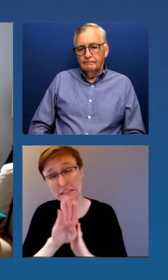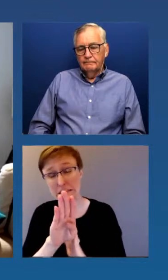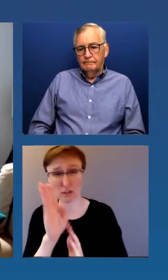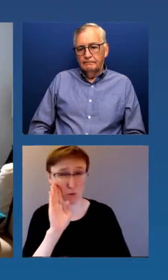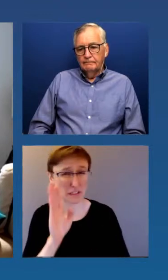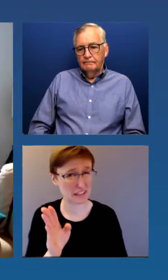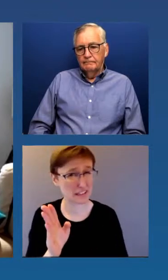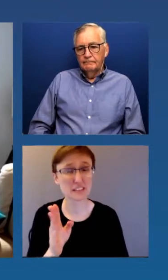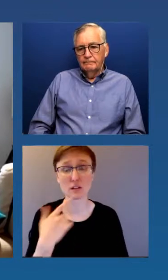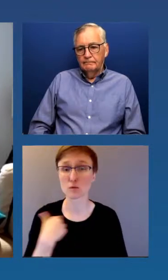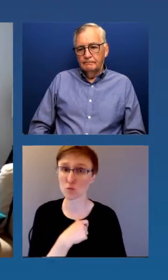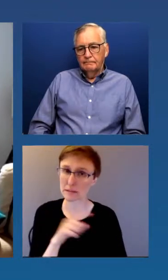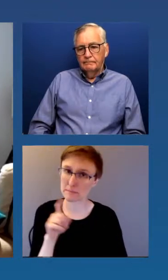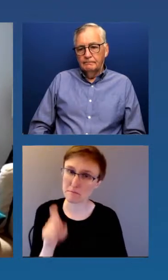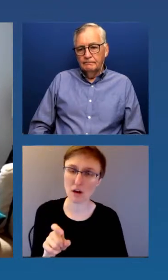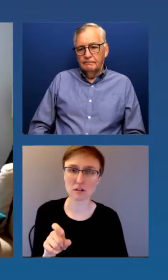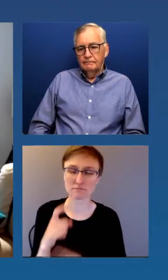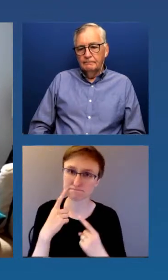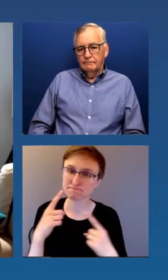to succeed.